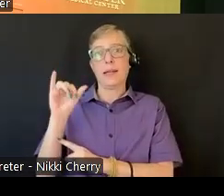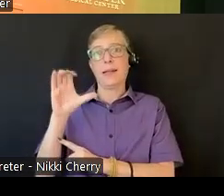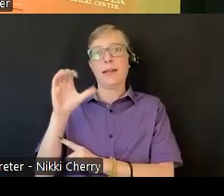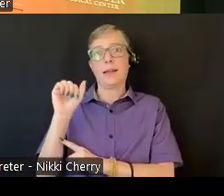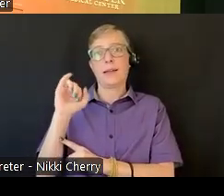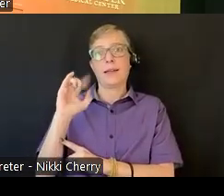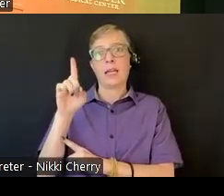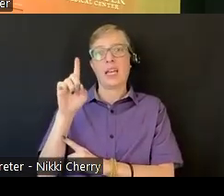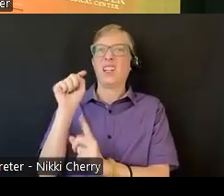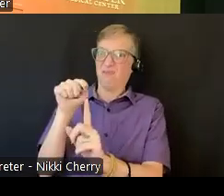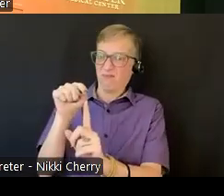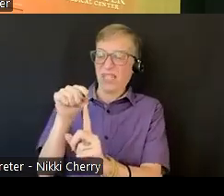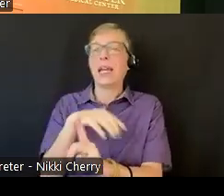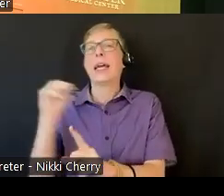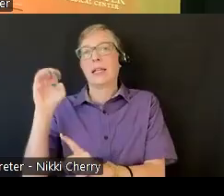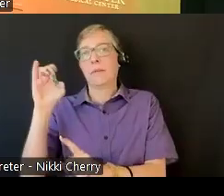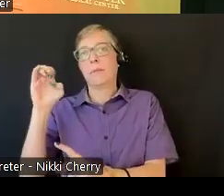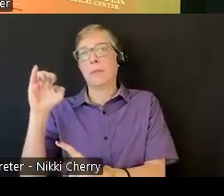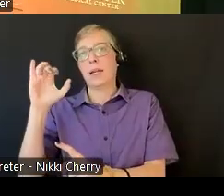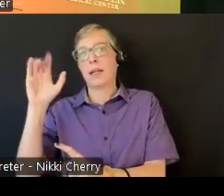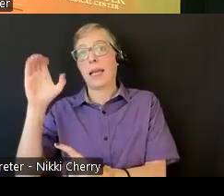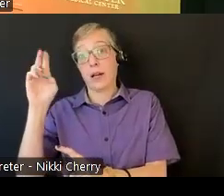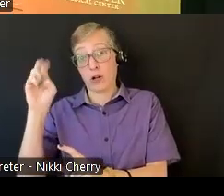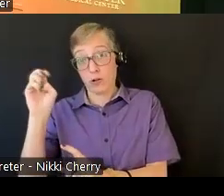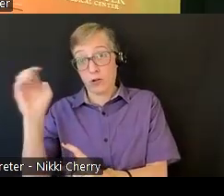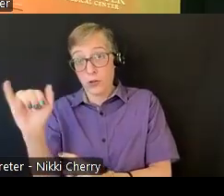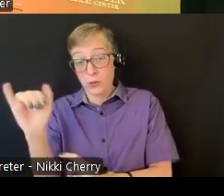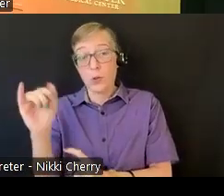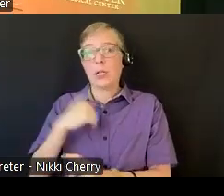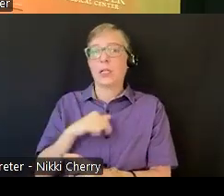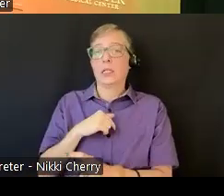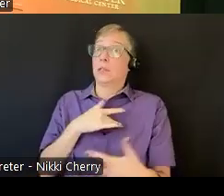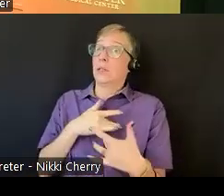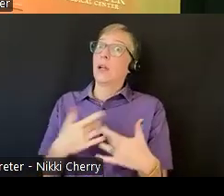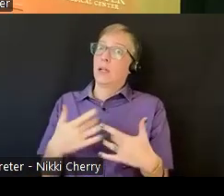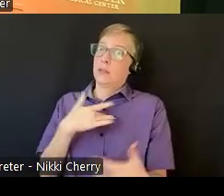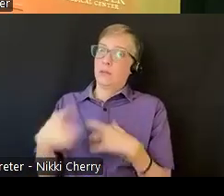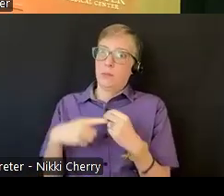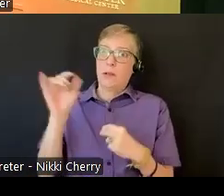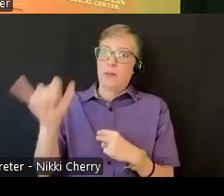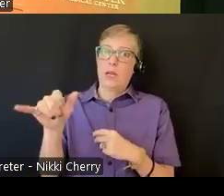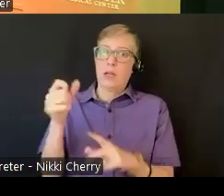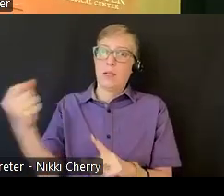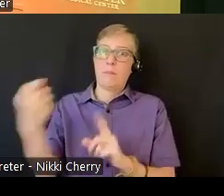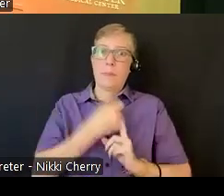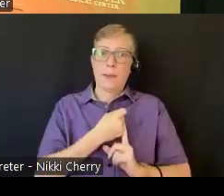is something that we really wonder and worry about.